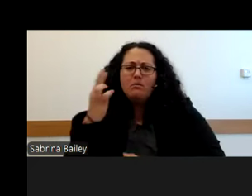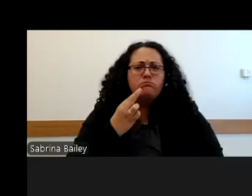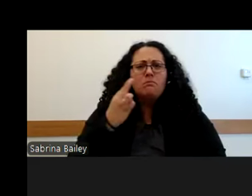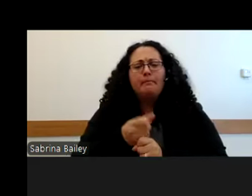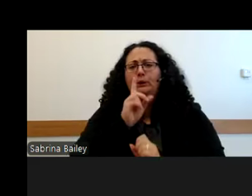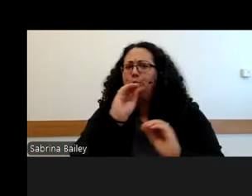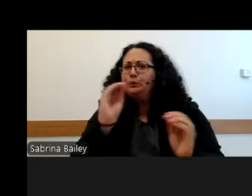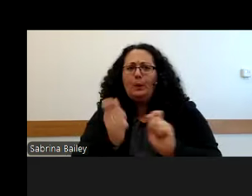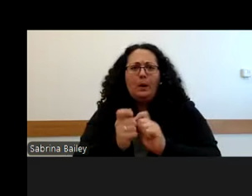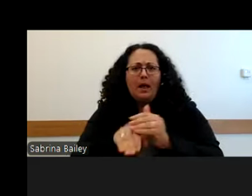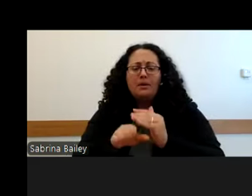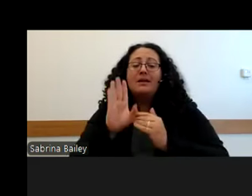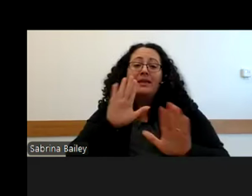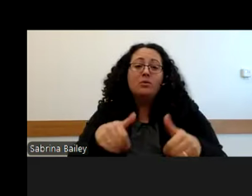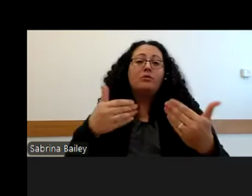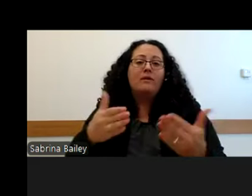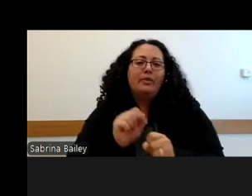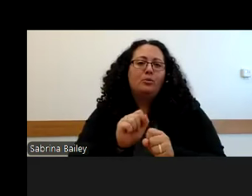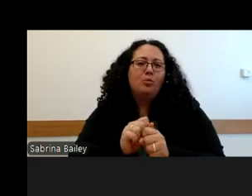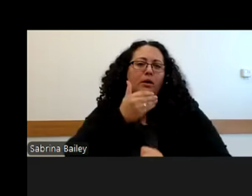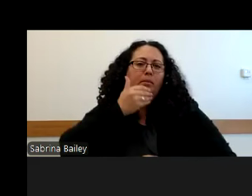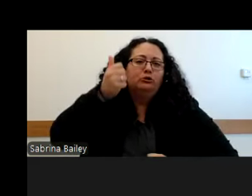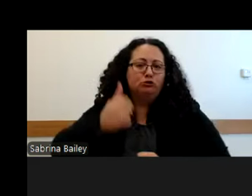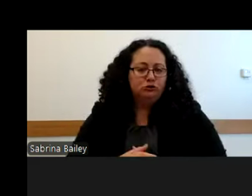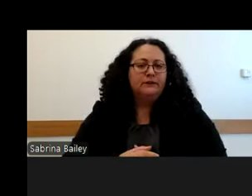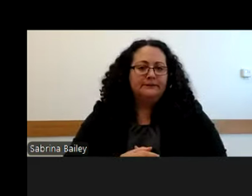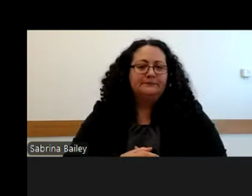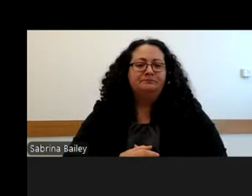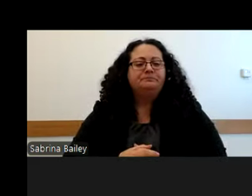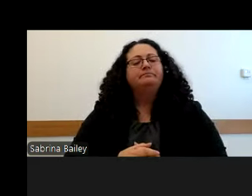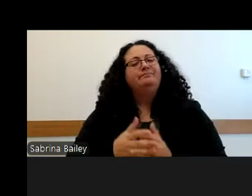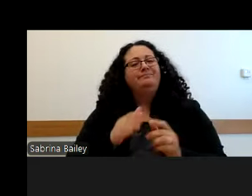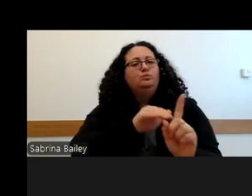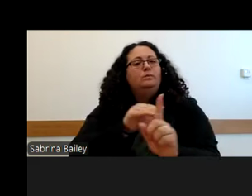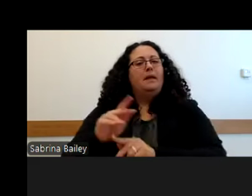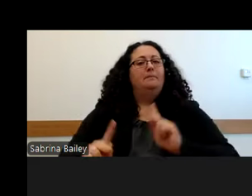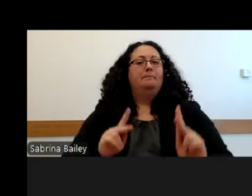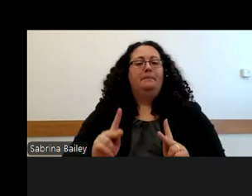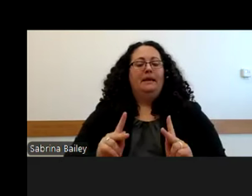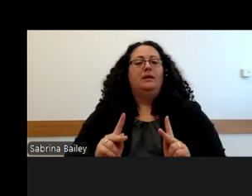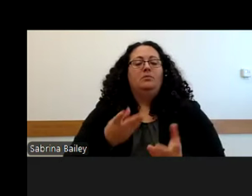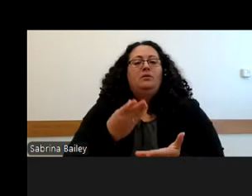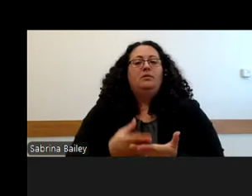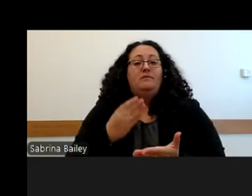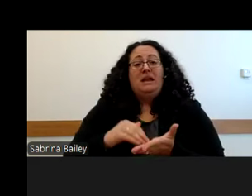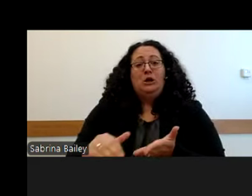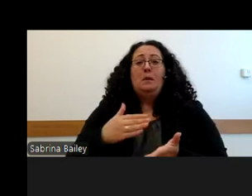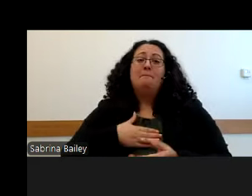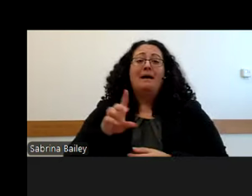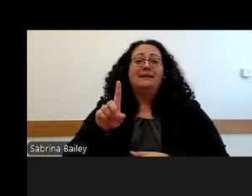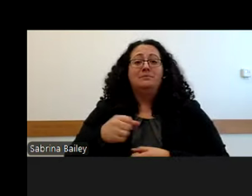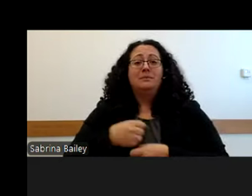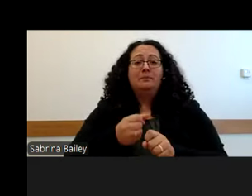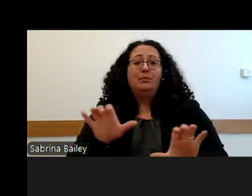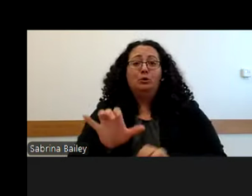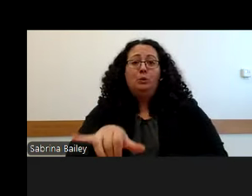accommodation that will allow them to perform their job. And I always like to remind people that the fact that the excuse of my disability made me do